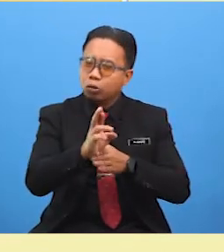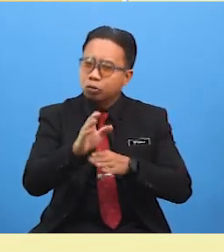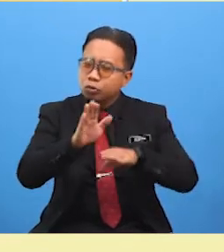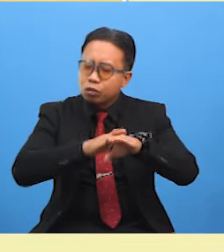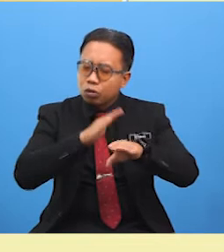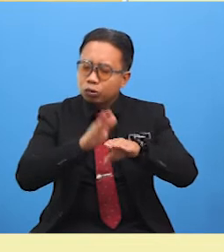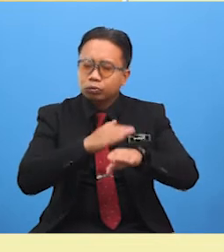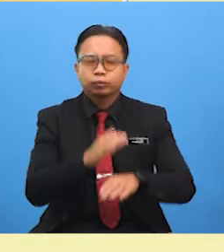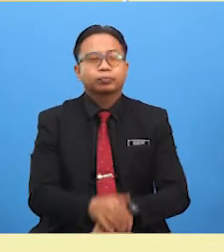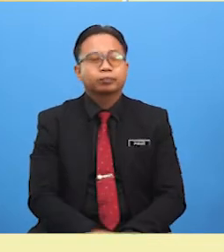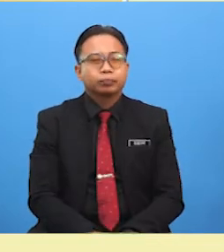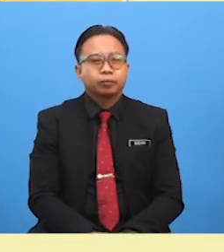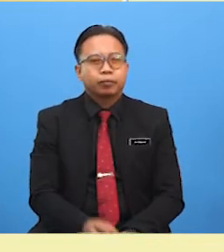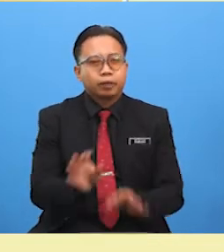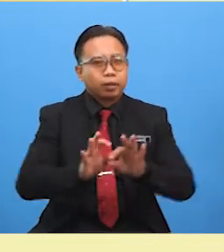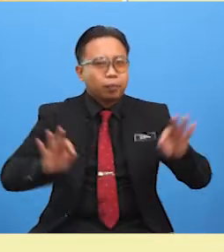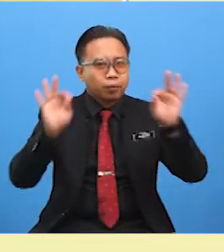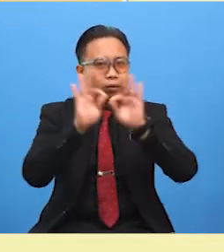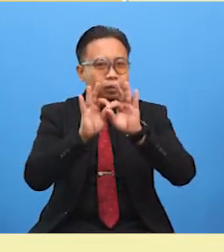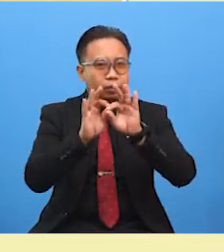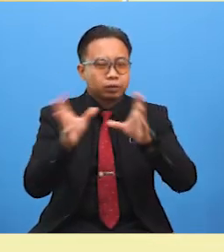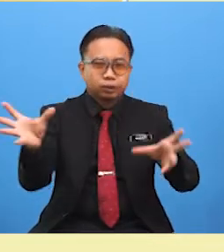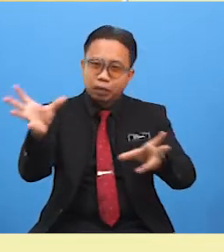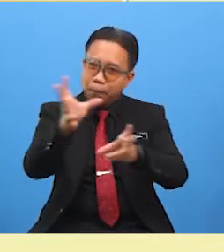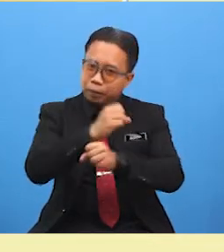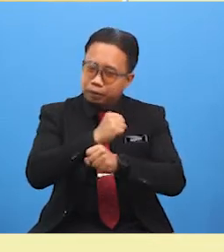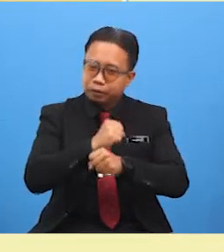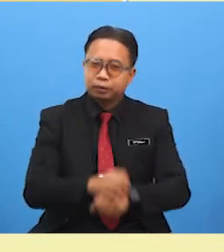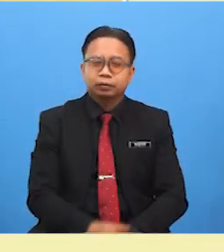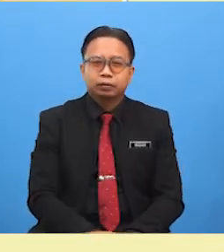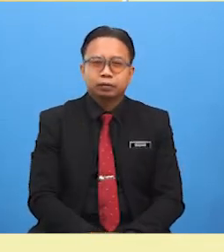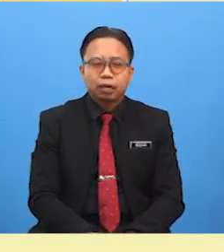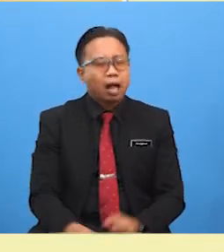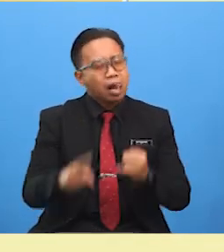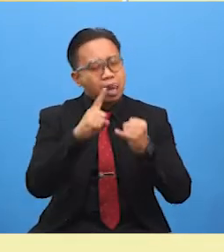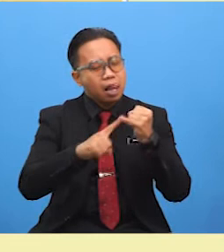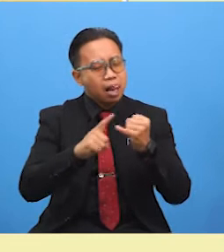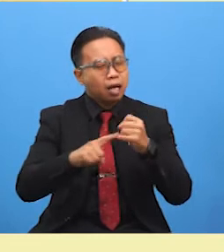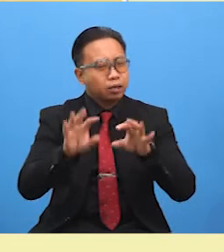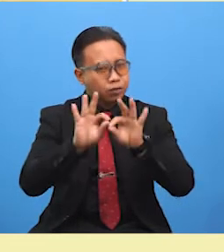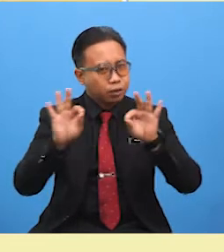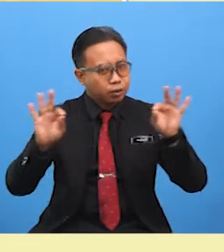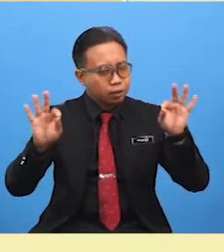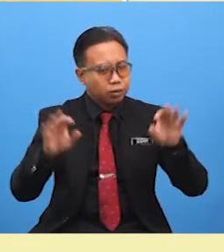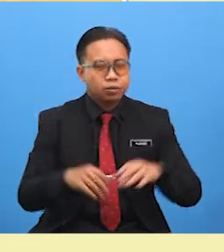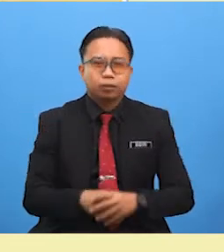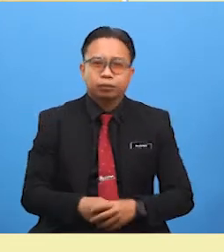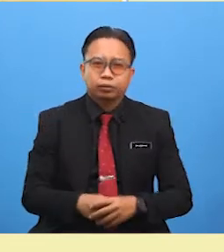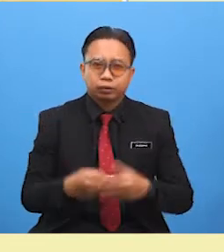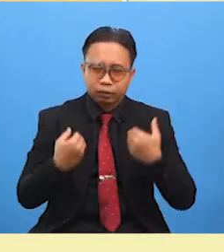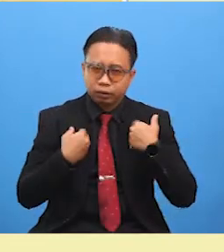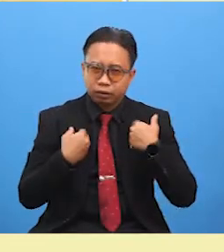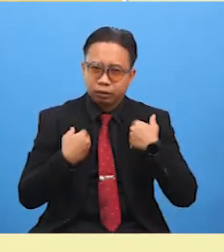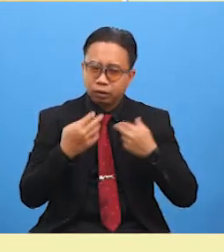most important part is the summary. Look at the last sentence. It states, riding in